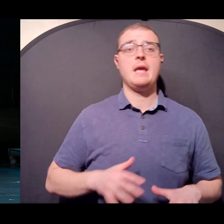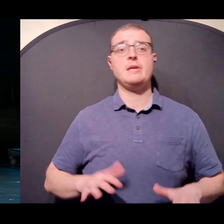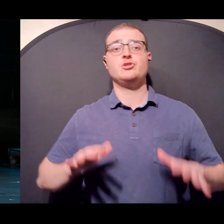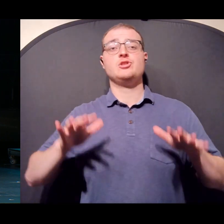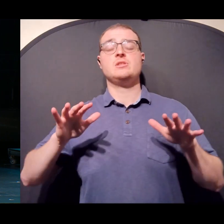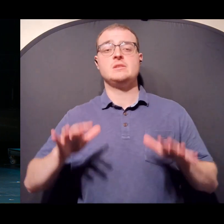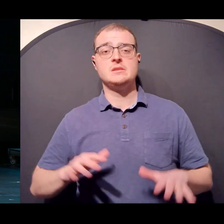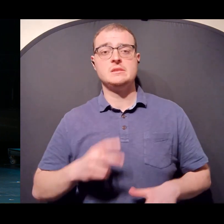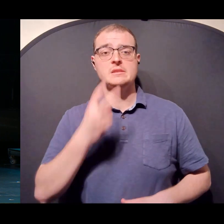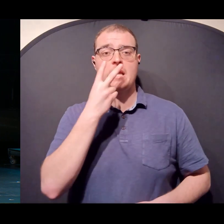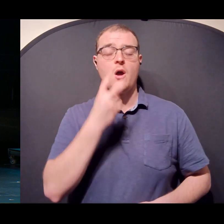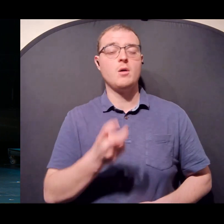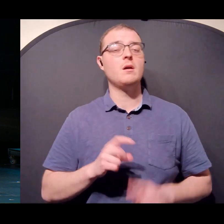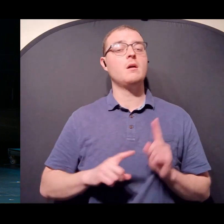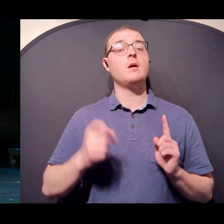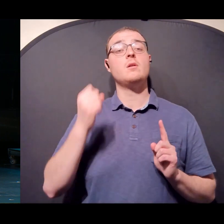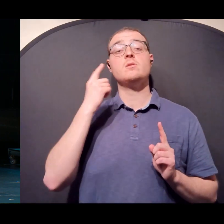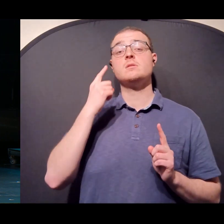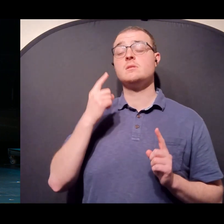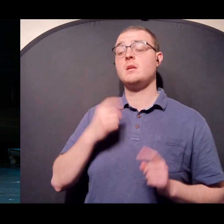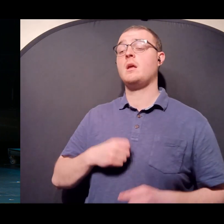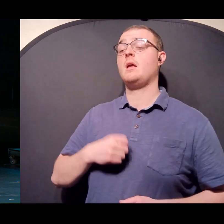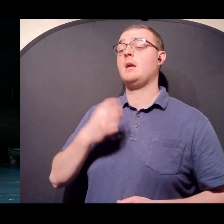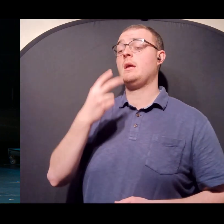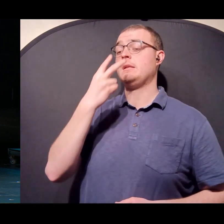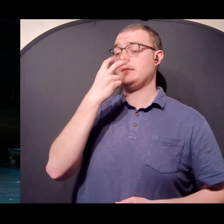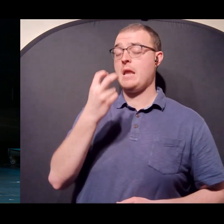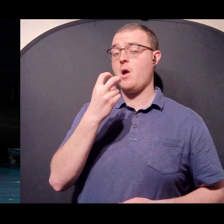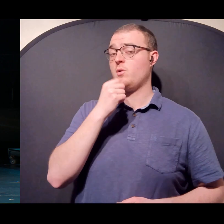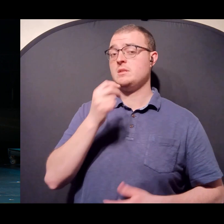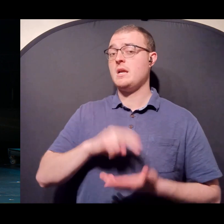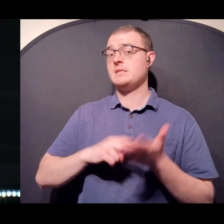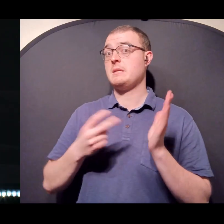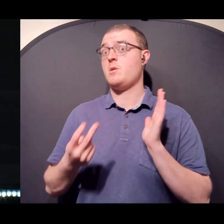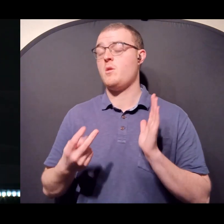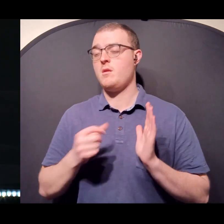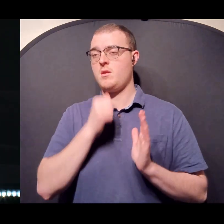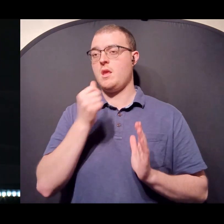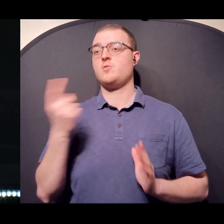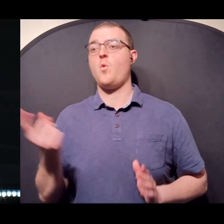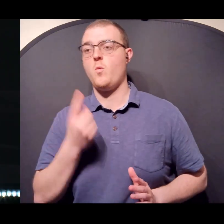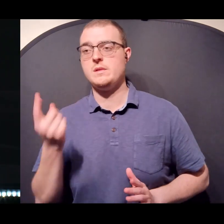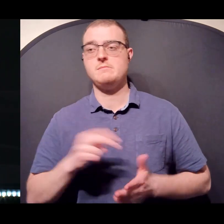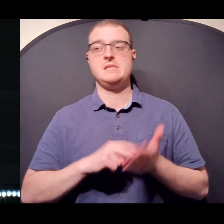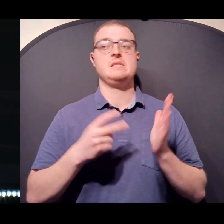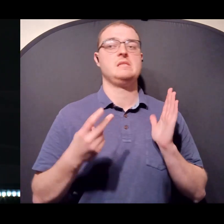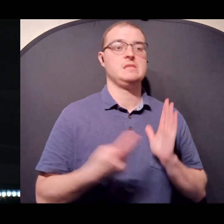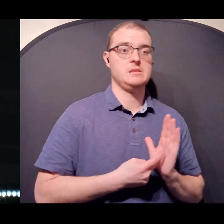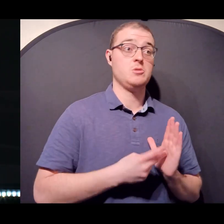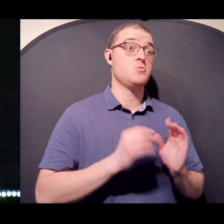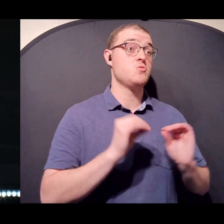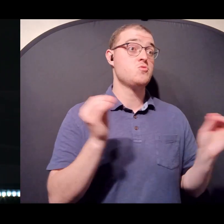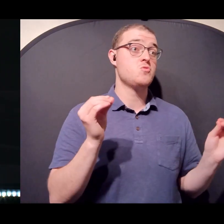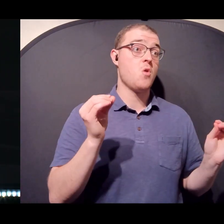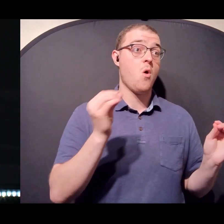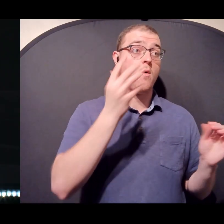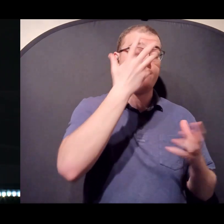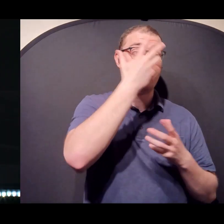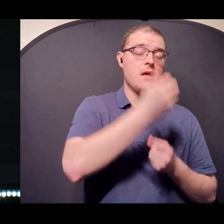I'm doubting. But doubt is not always the absence of faith, it's an invitation towards it. So I'm gonna lean into